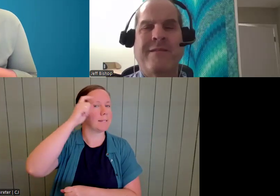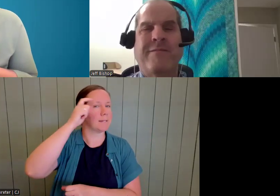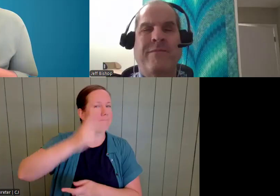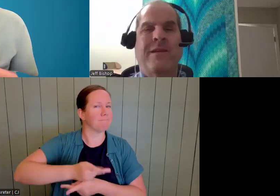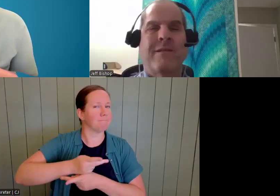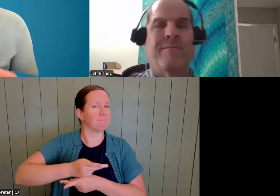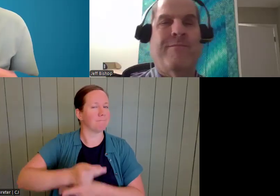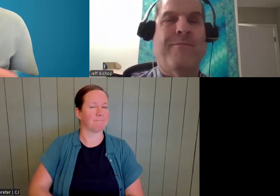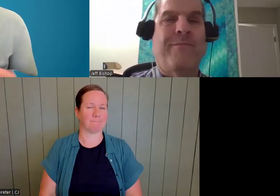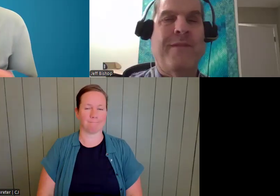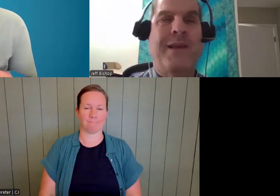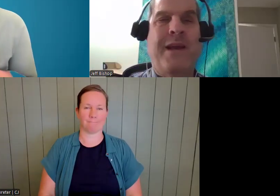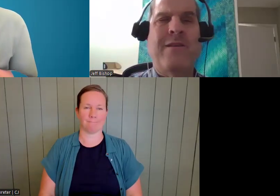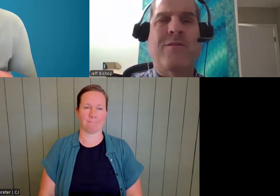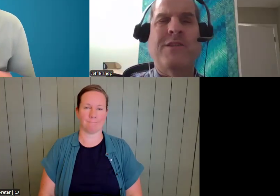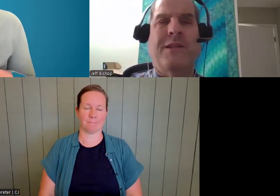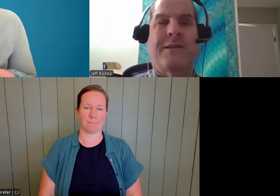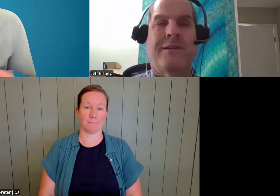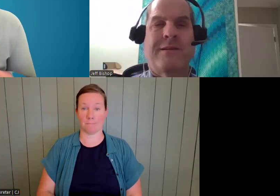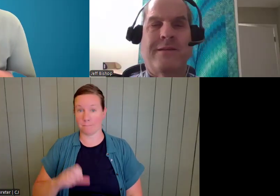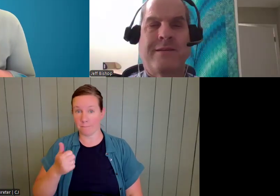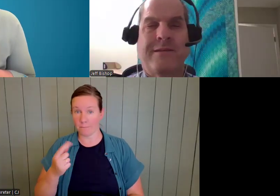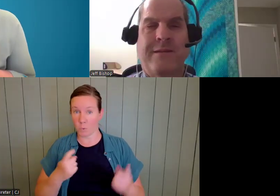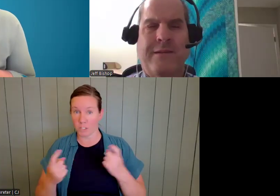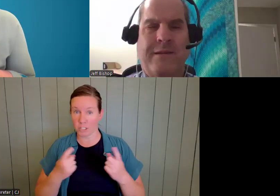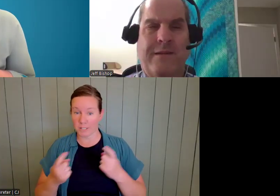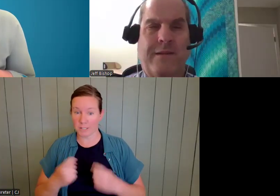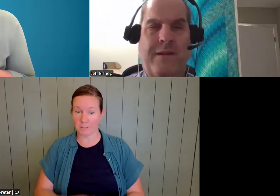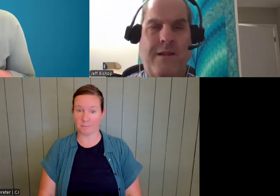Okay. Any other questions?